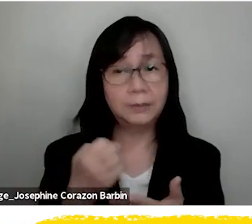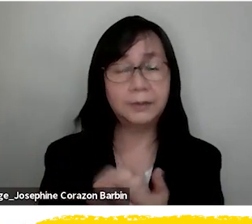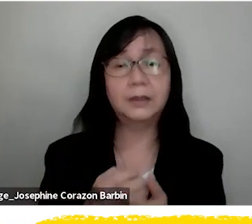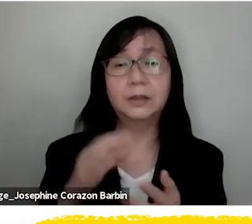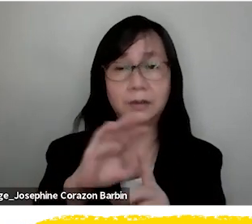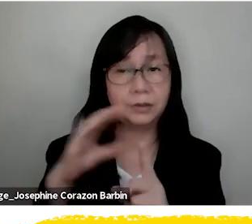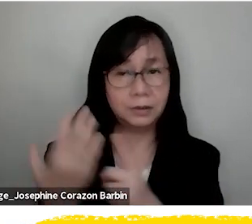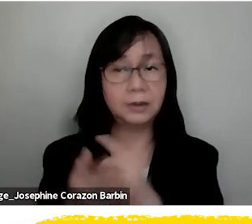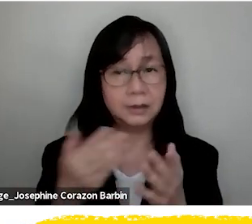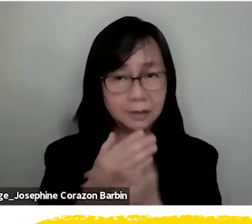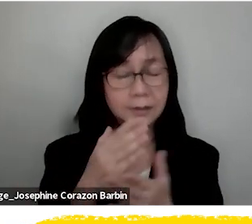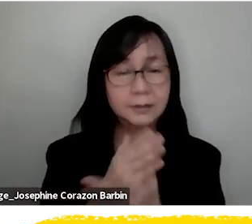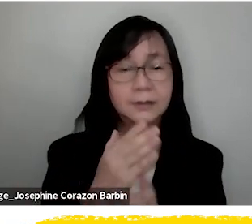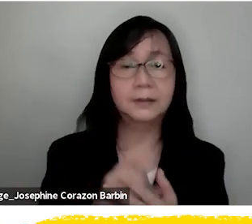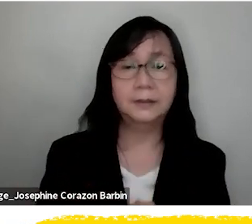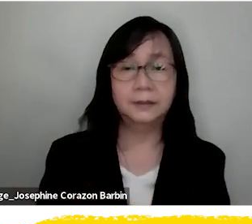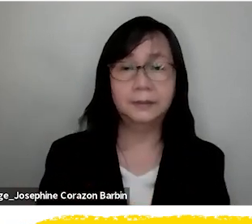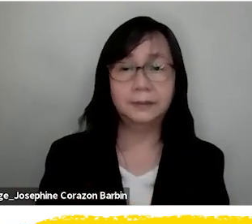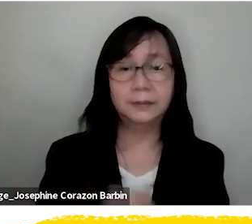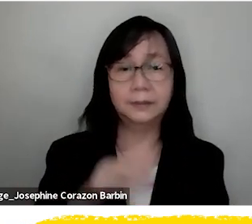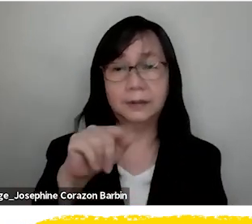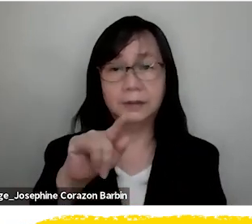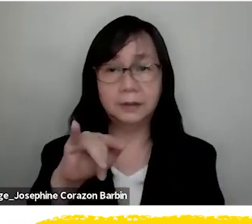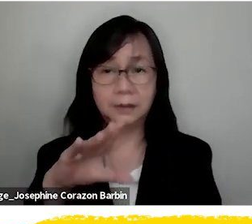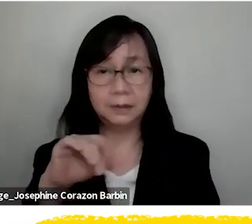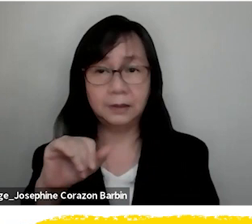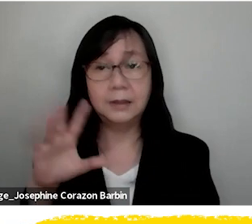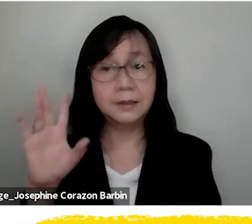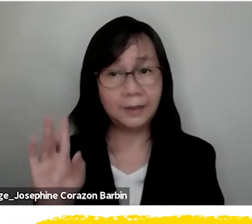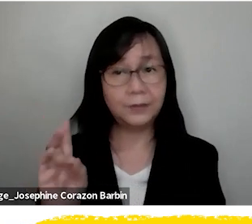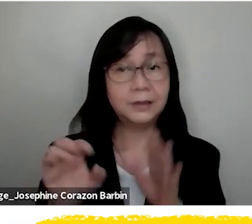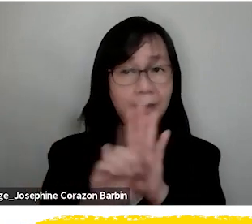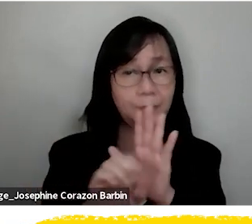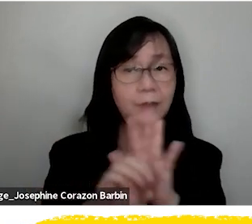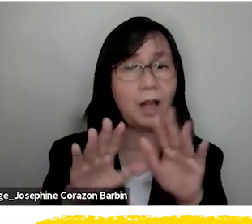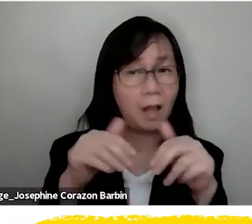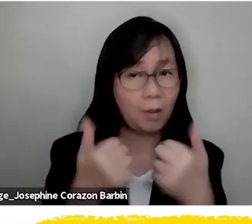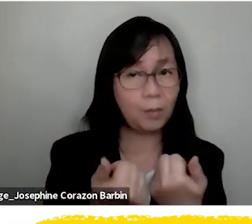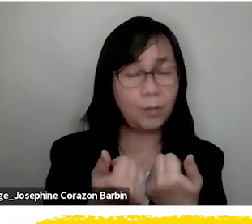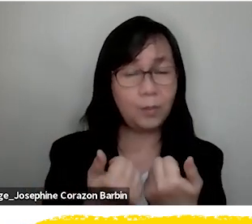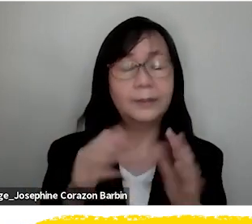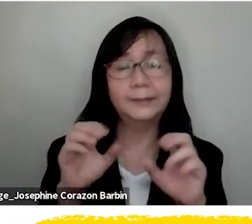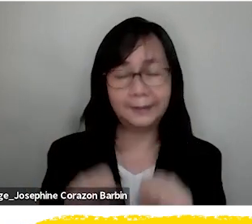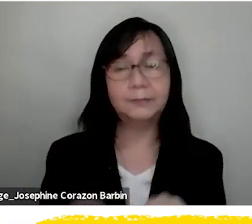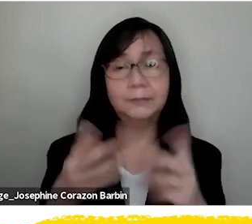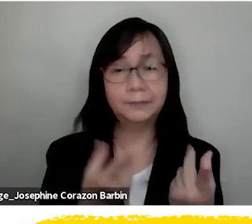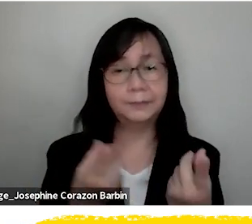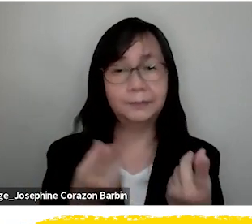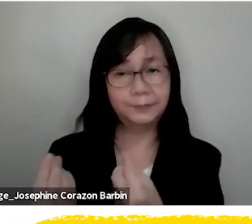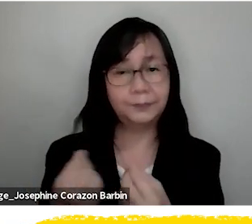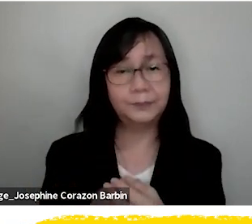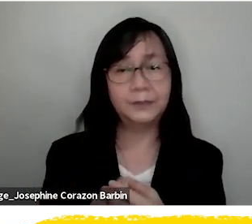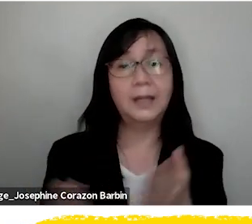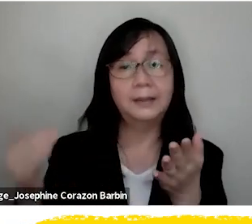rights. And Article 7 is an example of how this can be done, again,